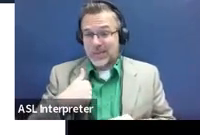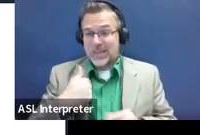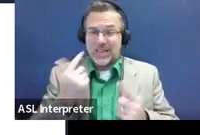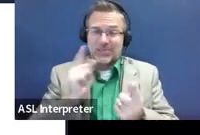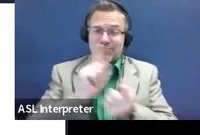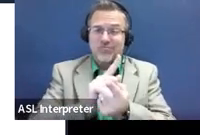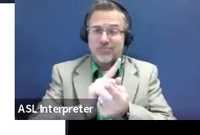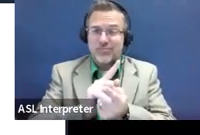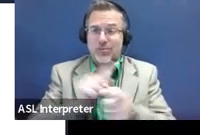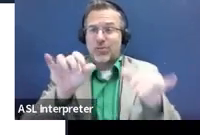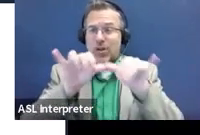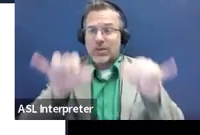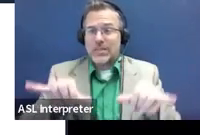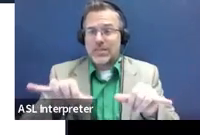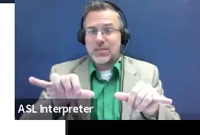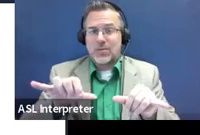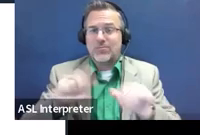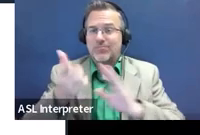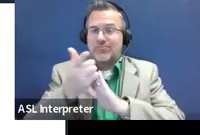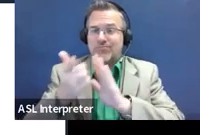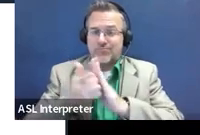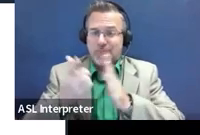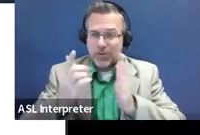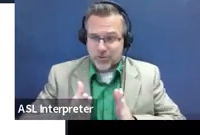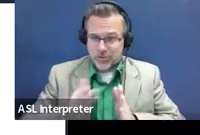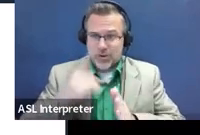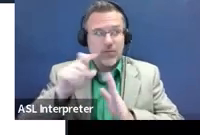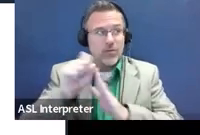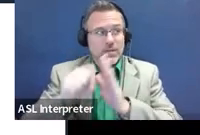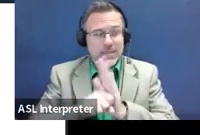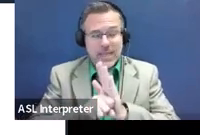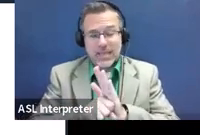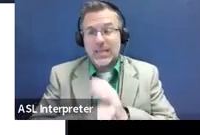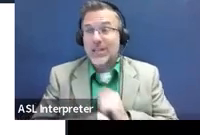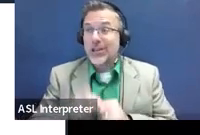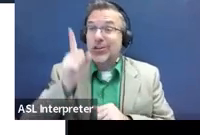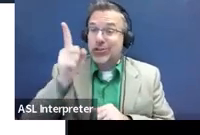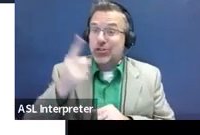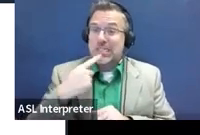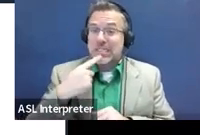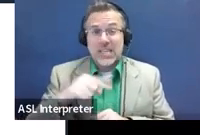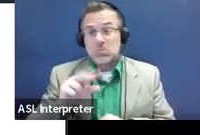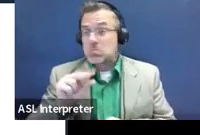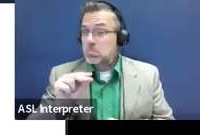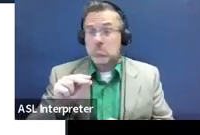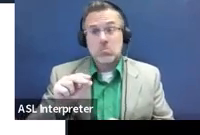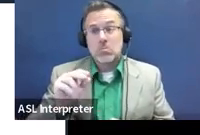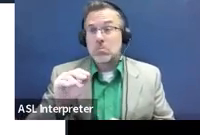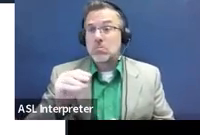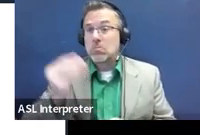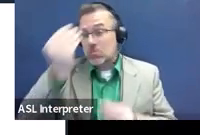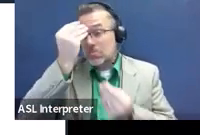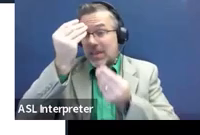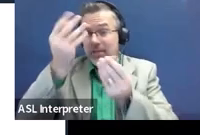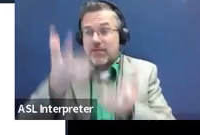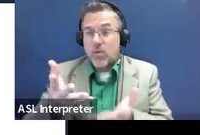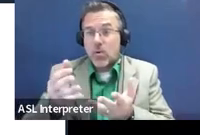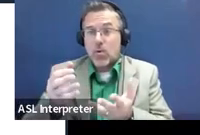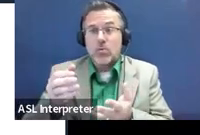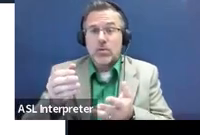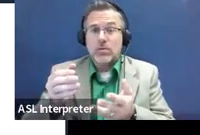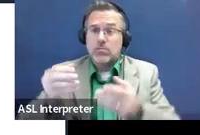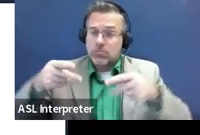assistant attorney general, and she actually said, no, informed consent means informed consent.